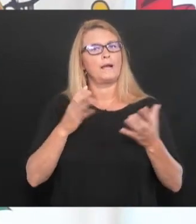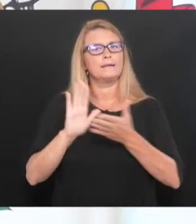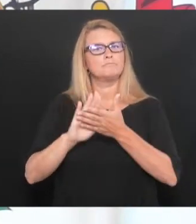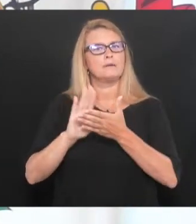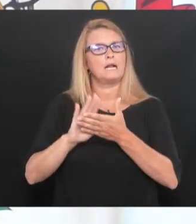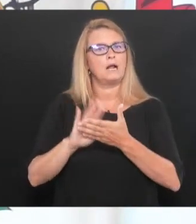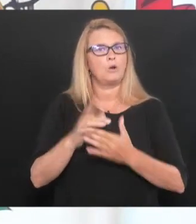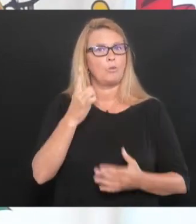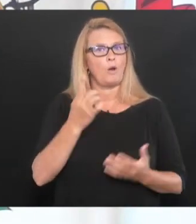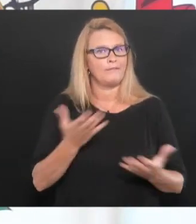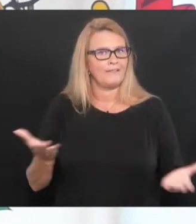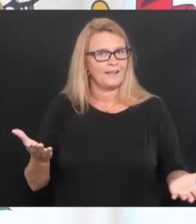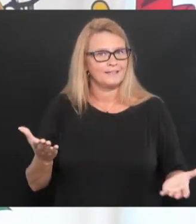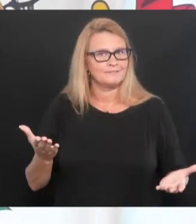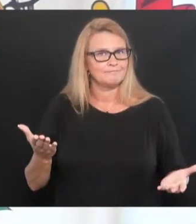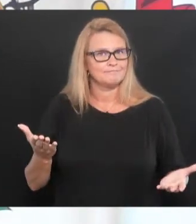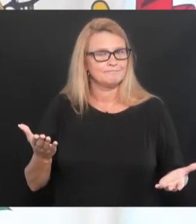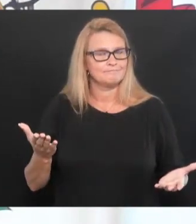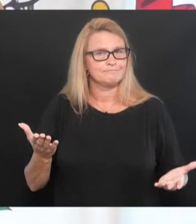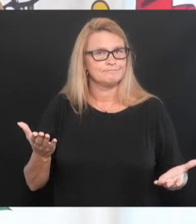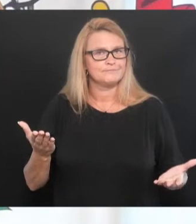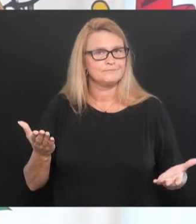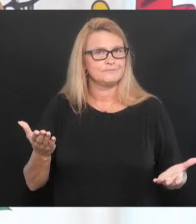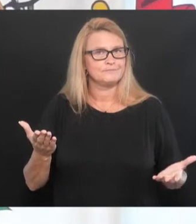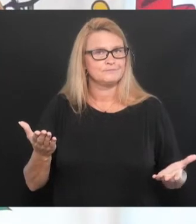one thing, and it's just this.